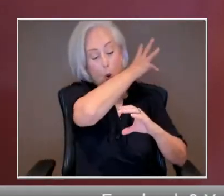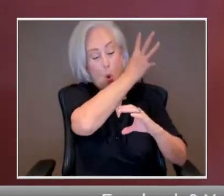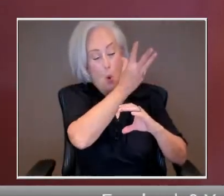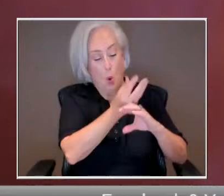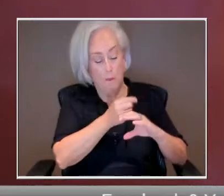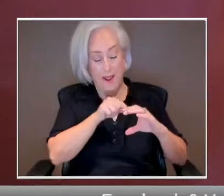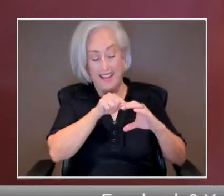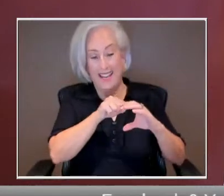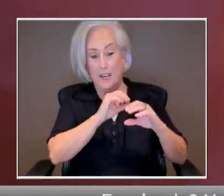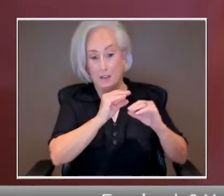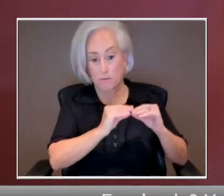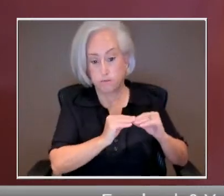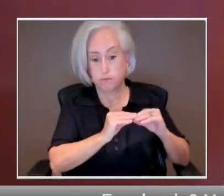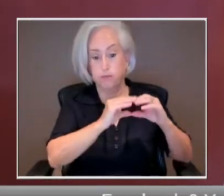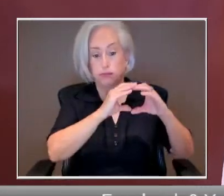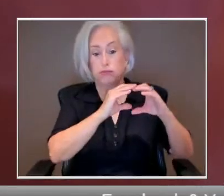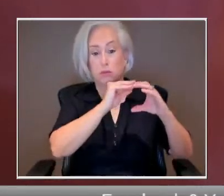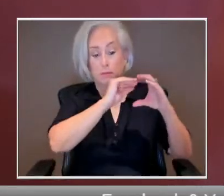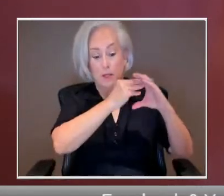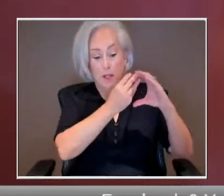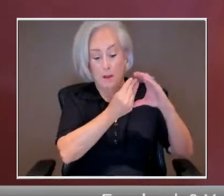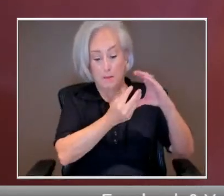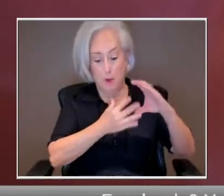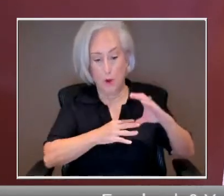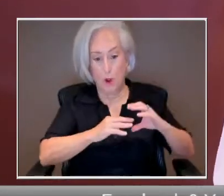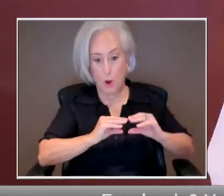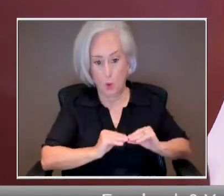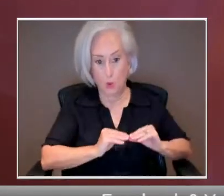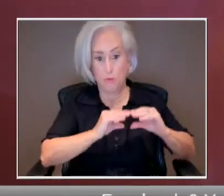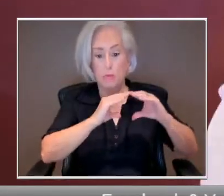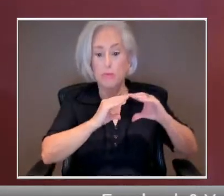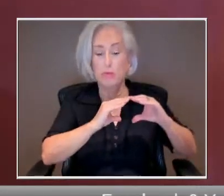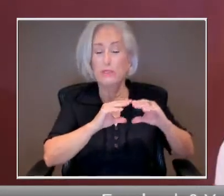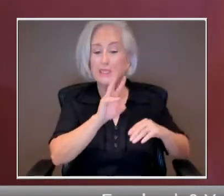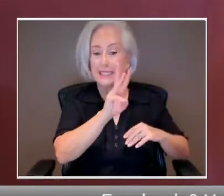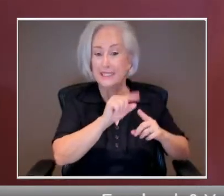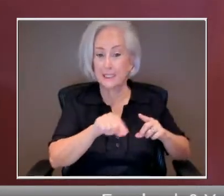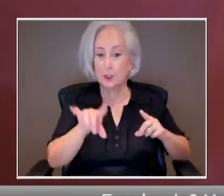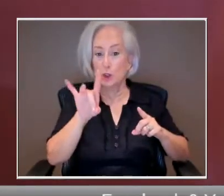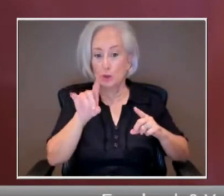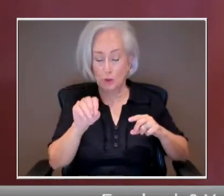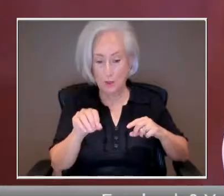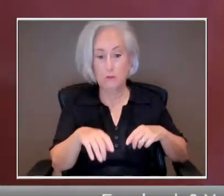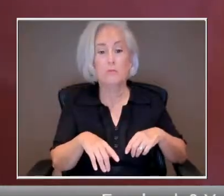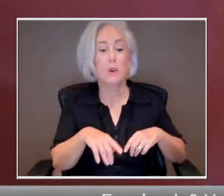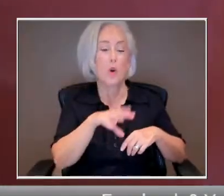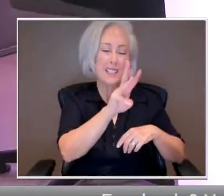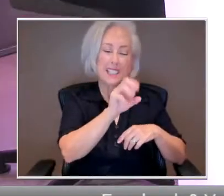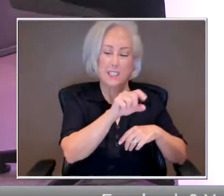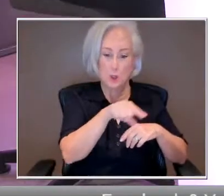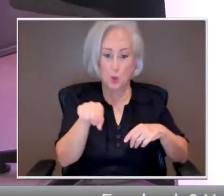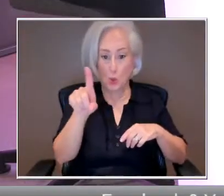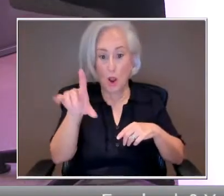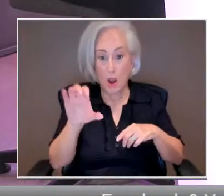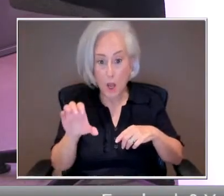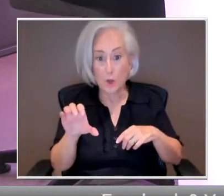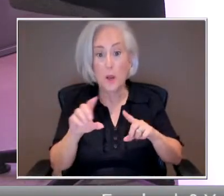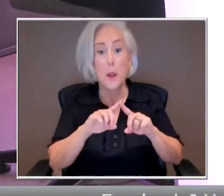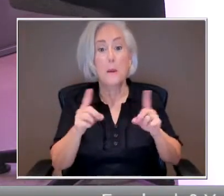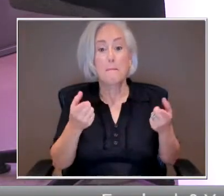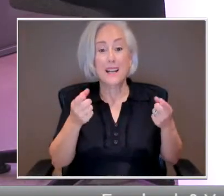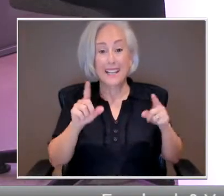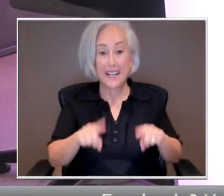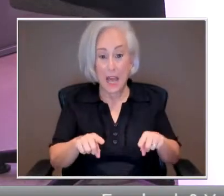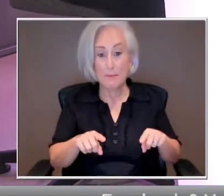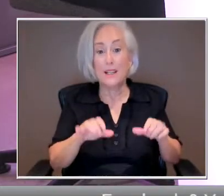between 60 to 100, When you have a short circuit, what happens is it can go back and forth twice. The loop you were describing, Yes, the that's highway right, and